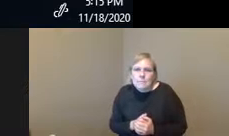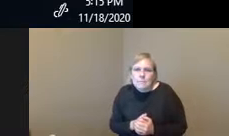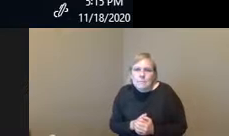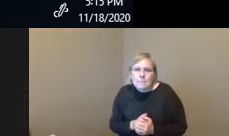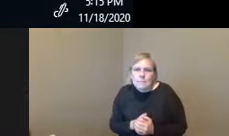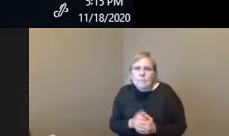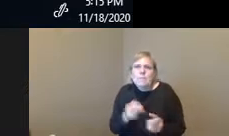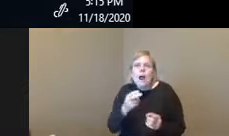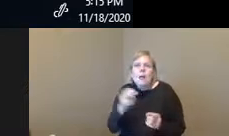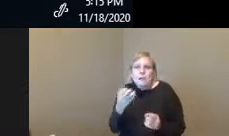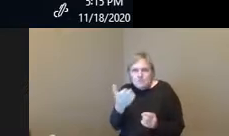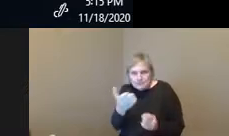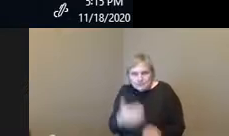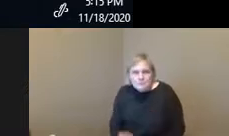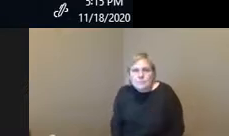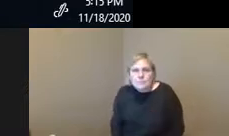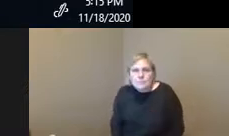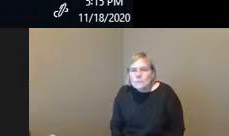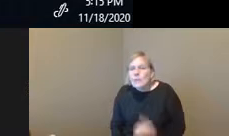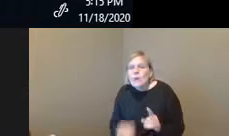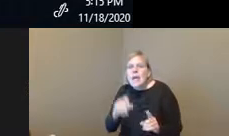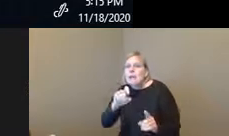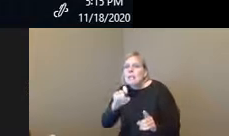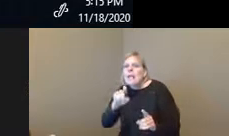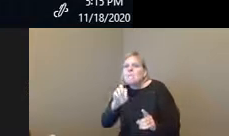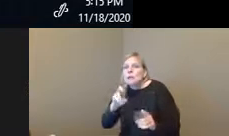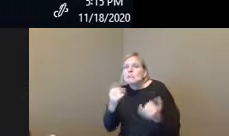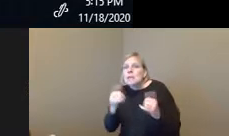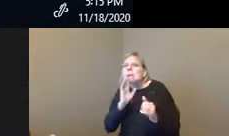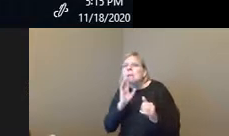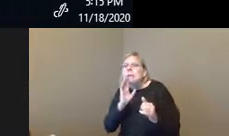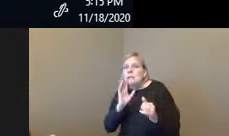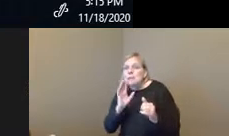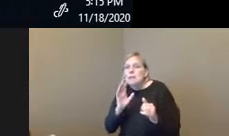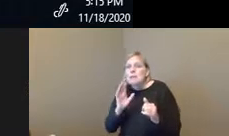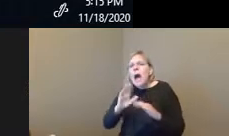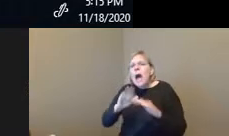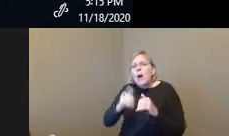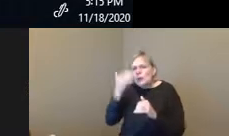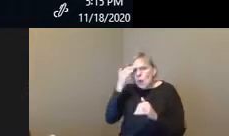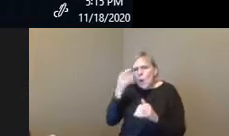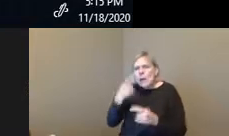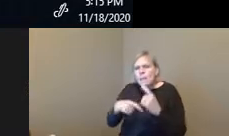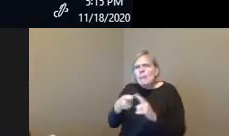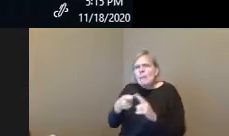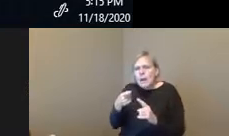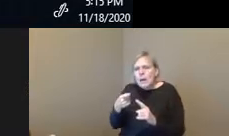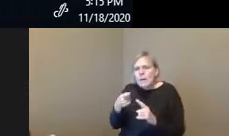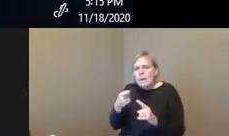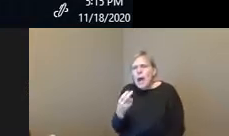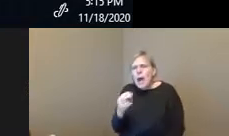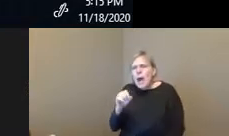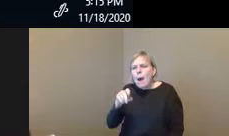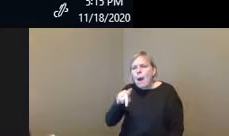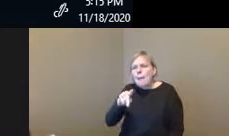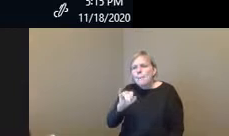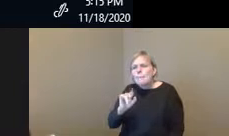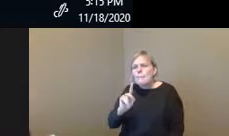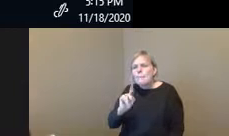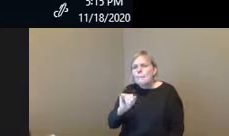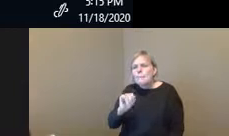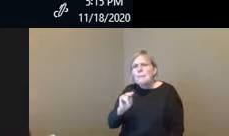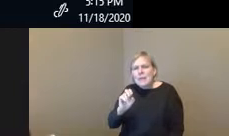Okay, Harvey? How would that work? How would they know if it's coming from, say, Hopkins,